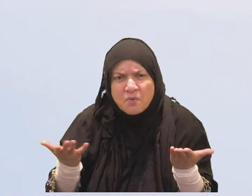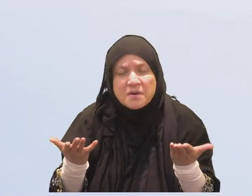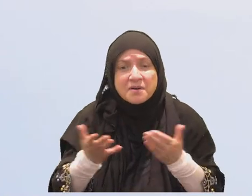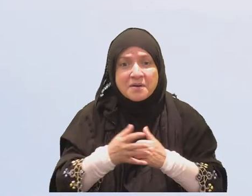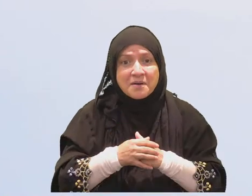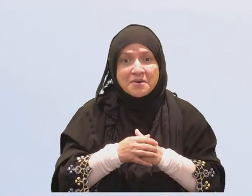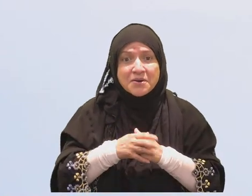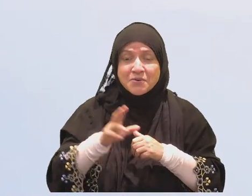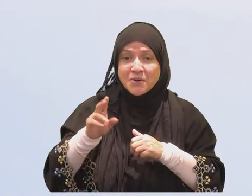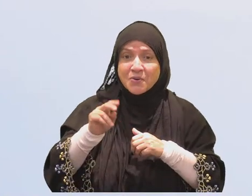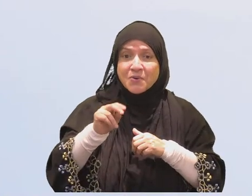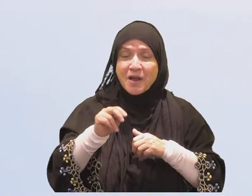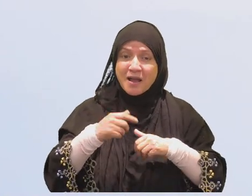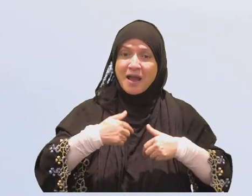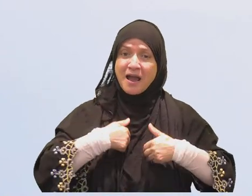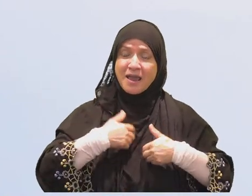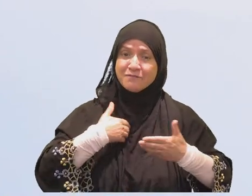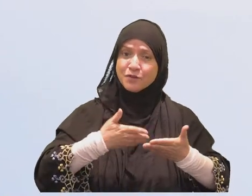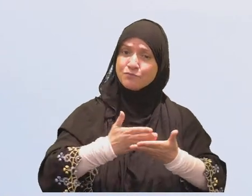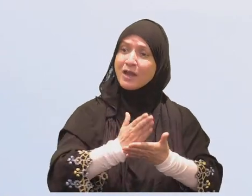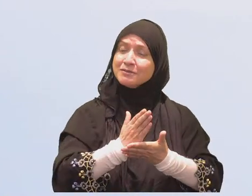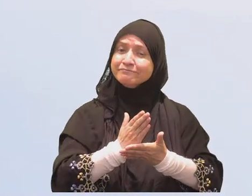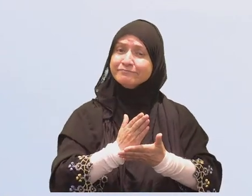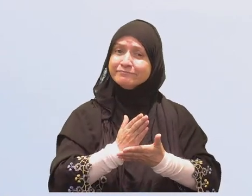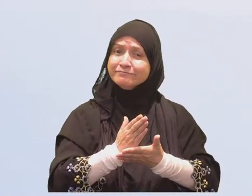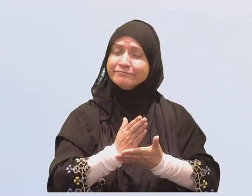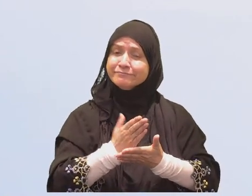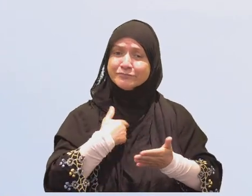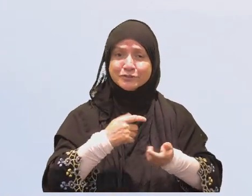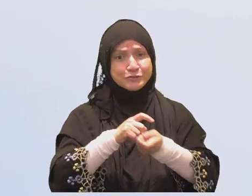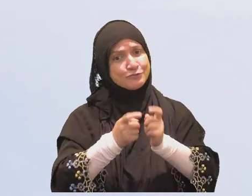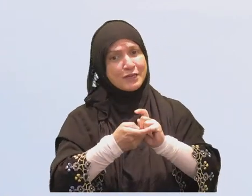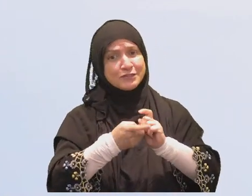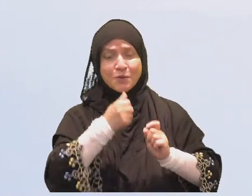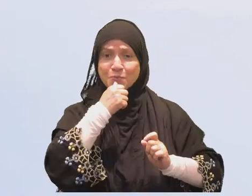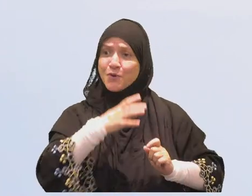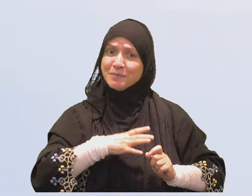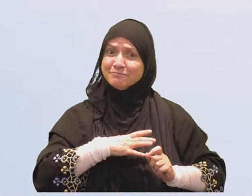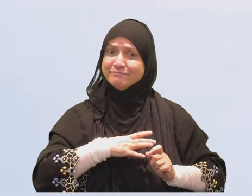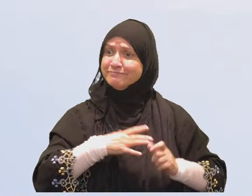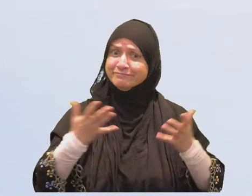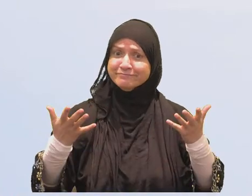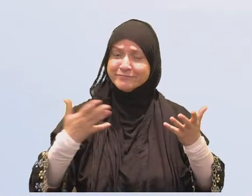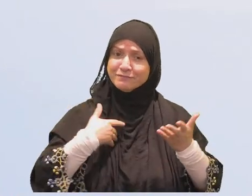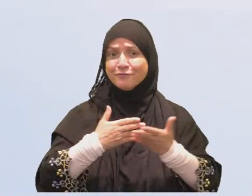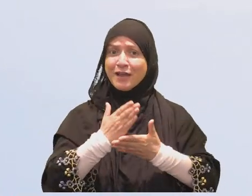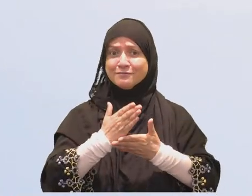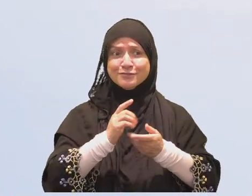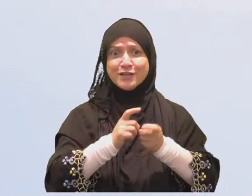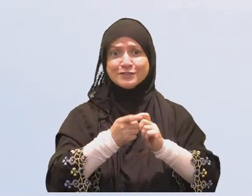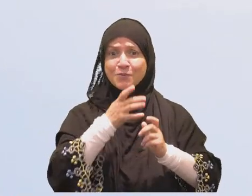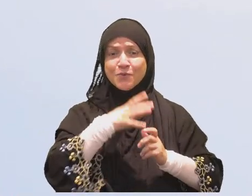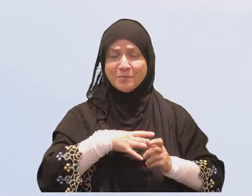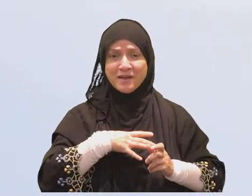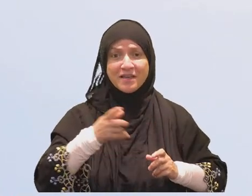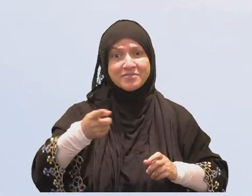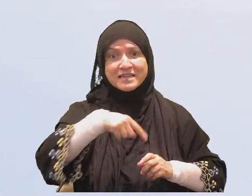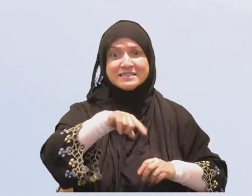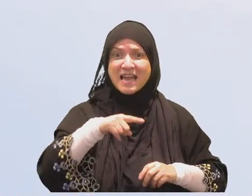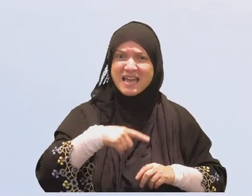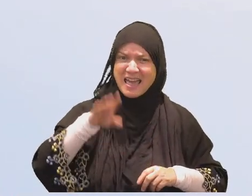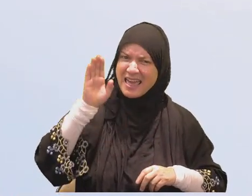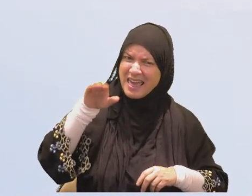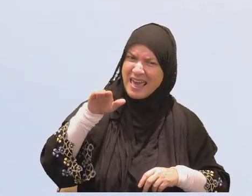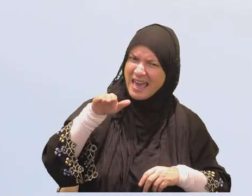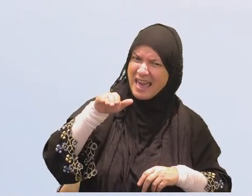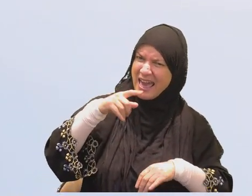How long have you been feeling this way? We can get you a therapist to make sure that your feelings are